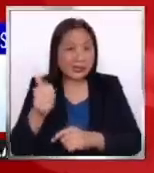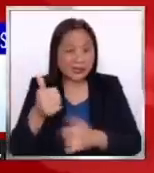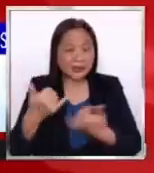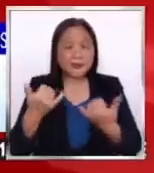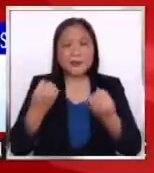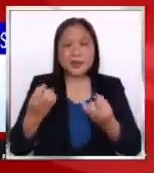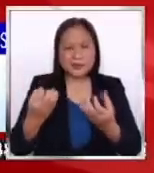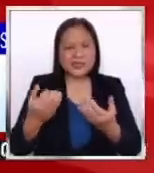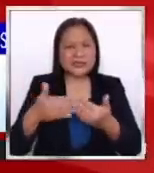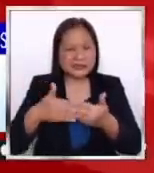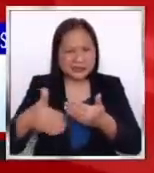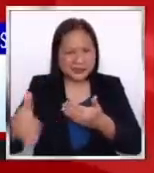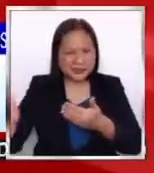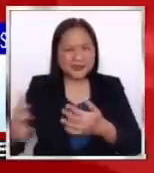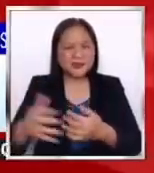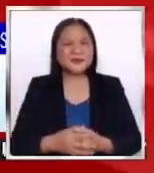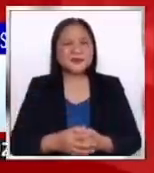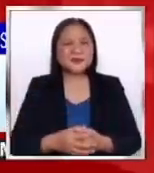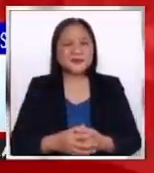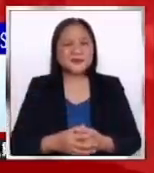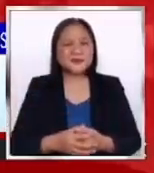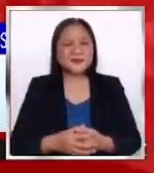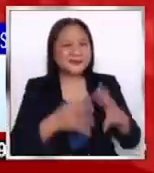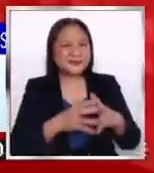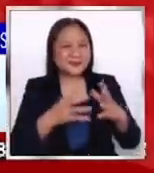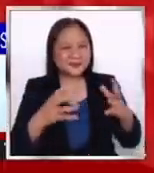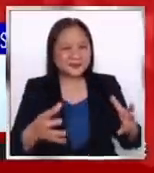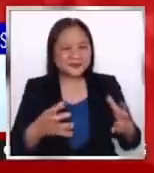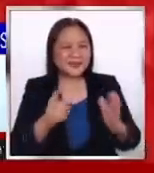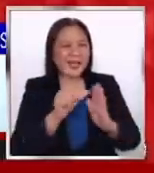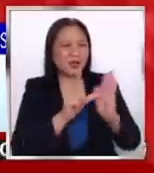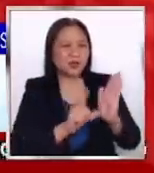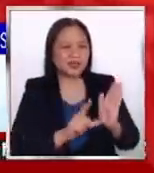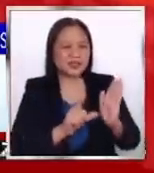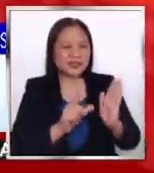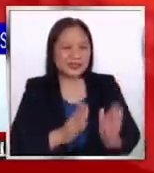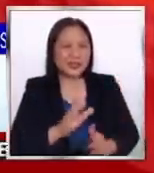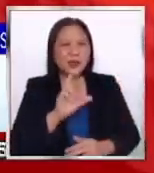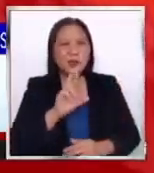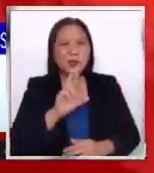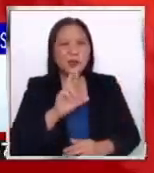Maraming salamat po sa inyo, Attorney Rodriguez. Maraming salamat at magandang umaga.